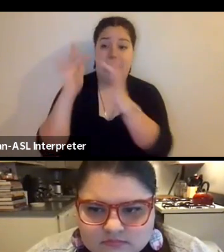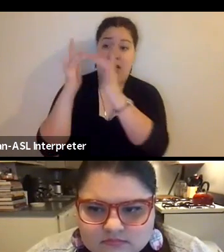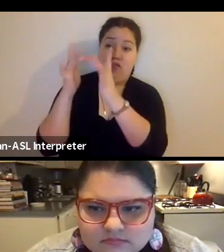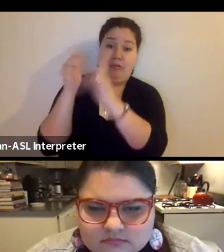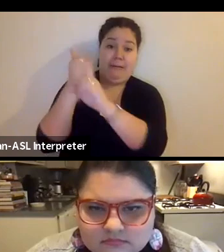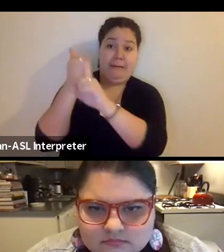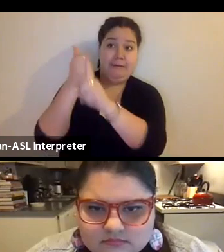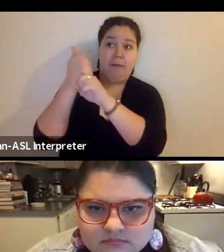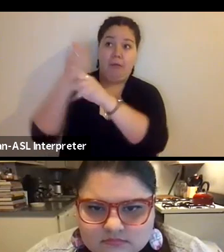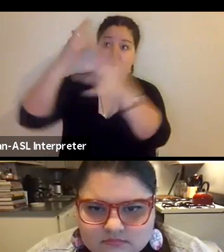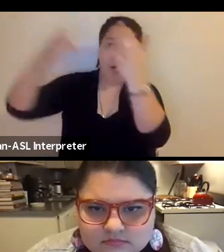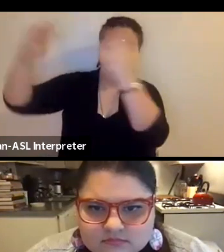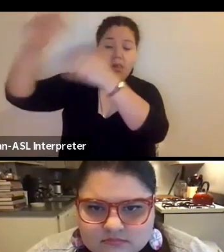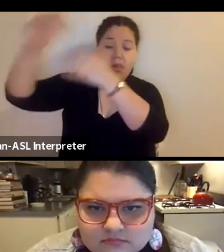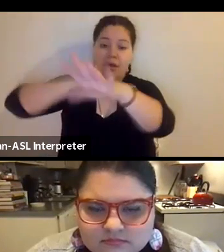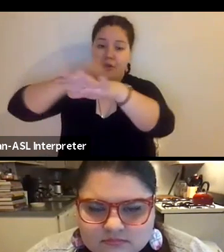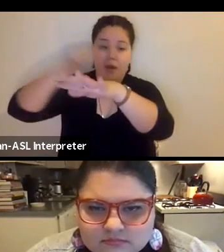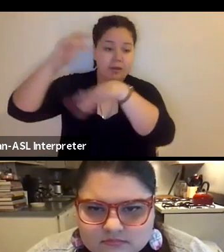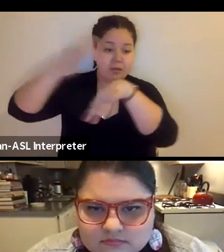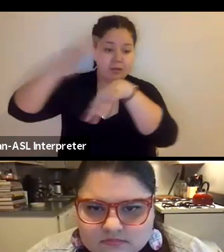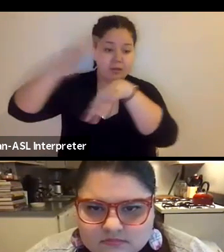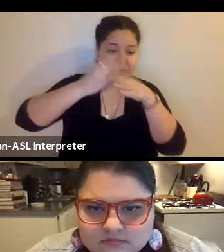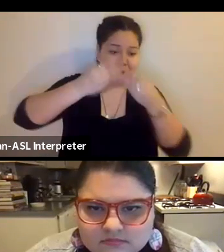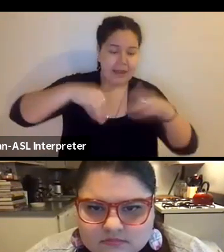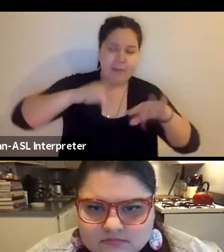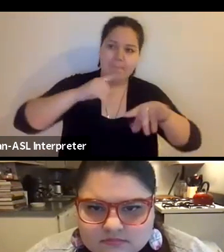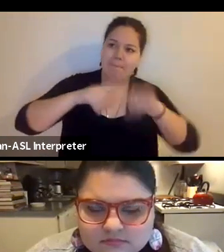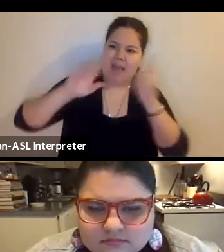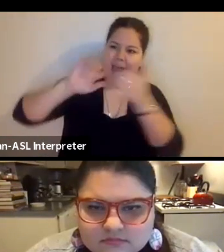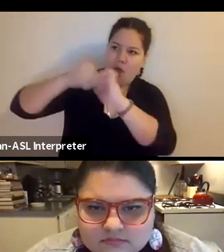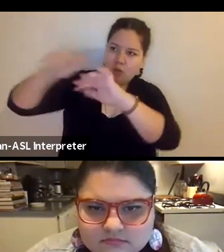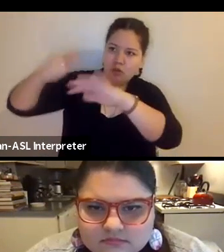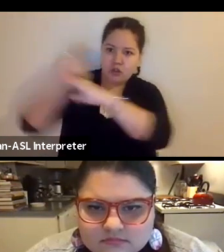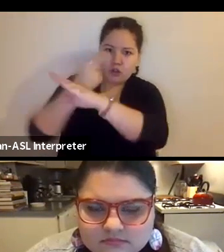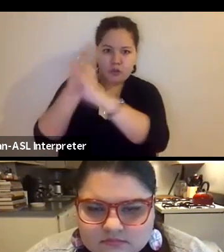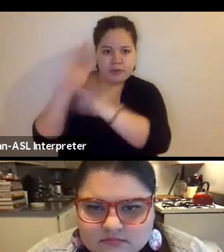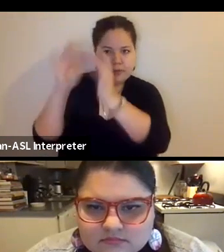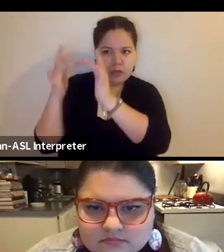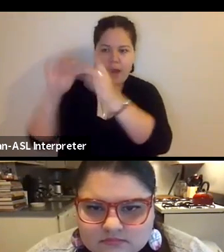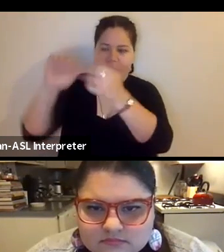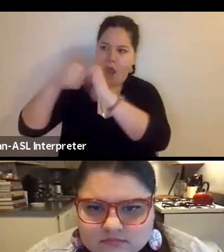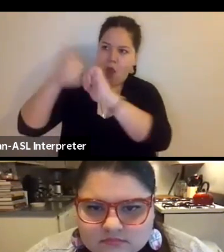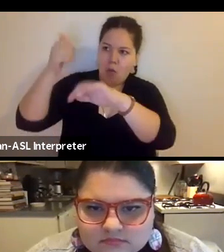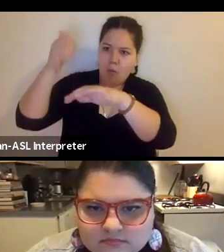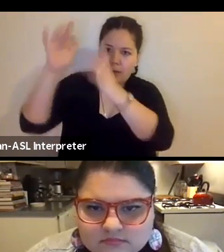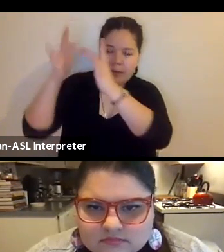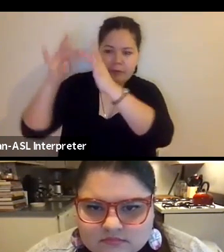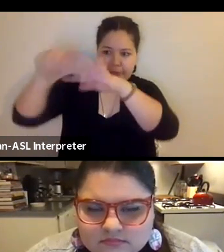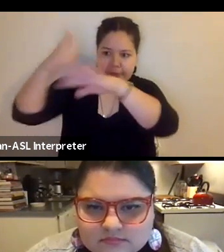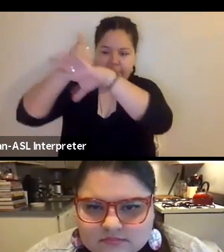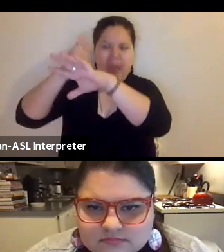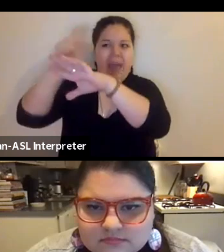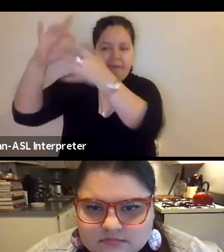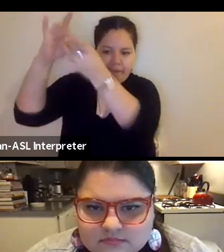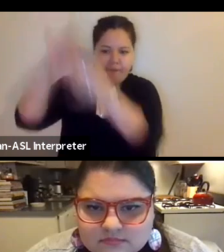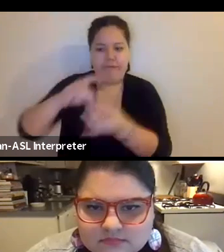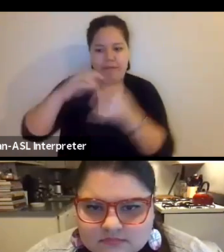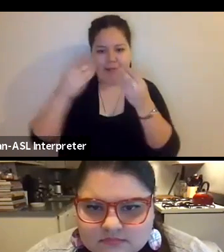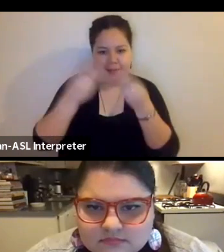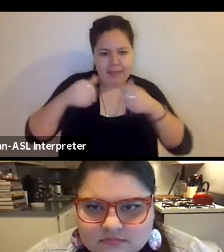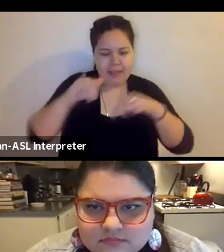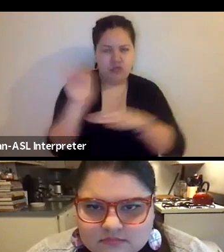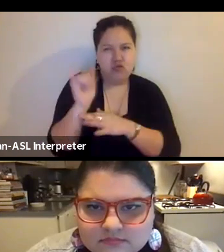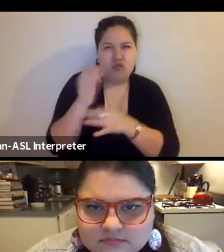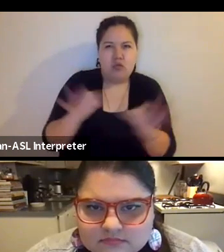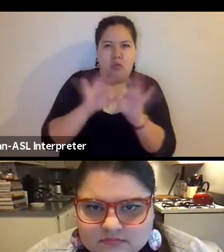conversations, even if it's not a singular landscape that that we're gathering upon to have these conversations.